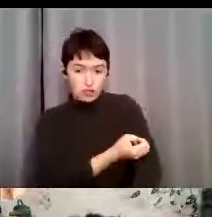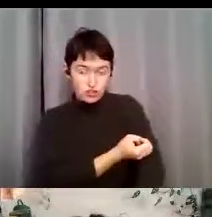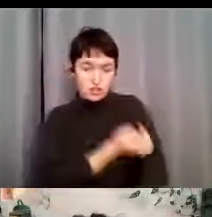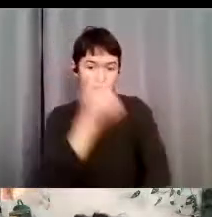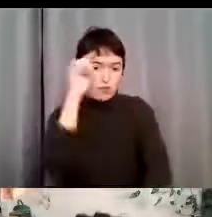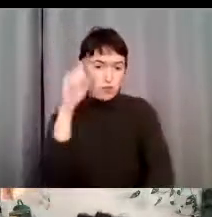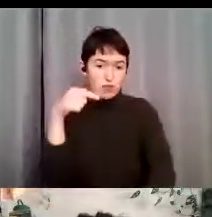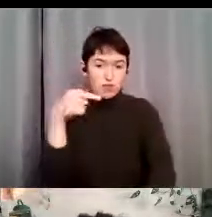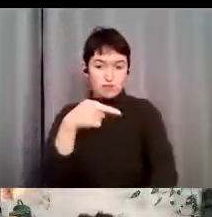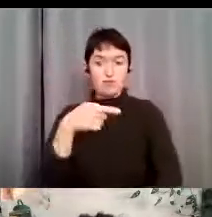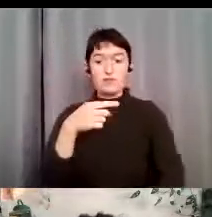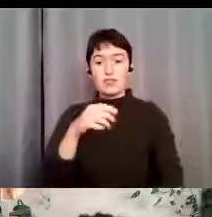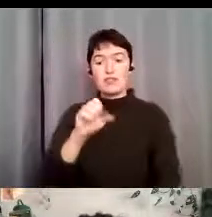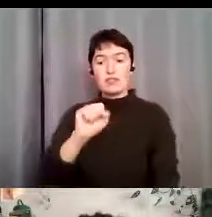passes